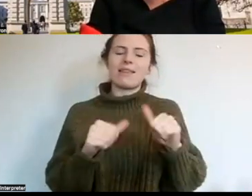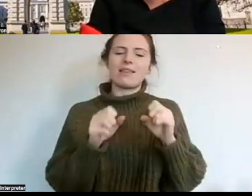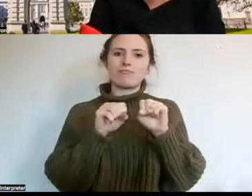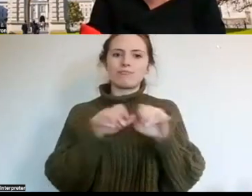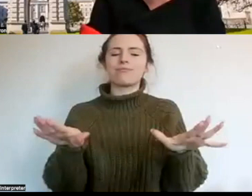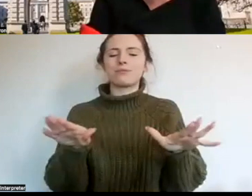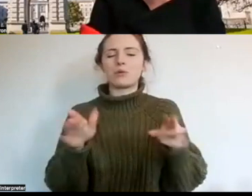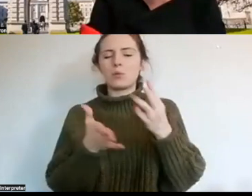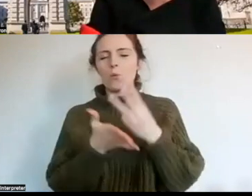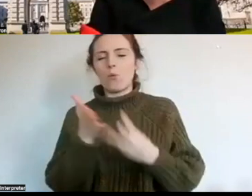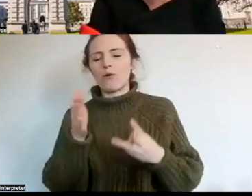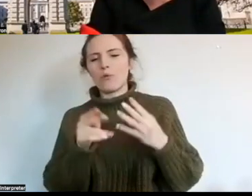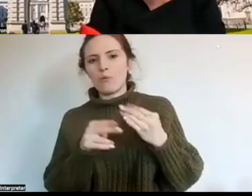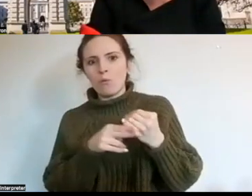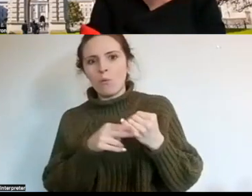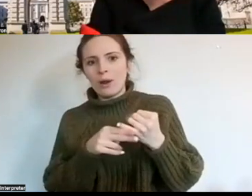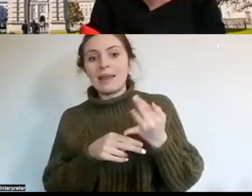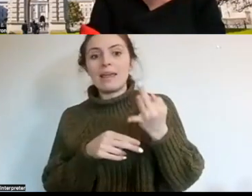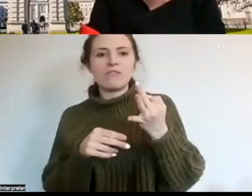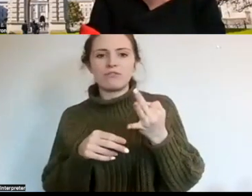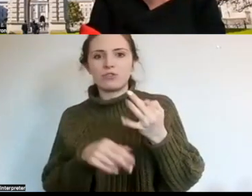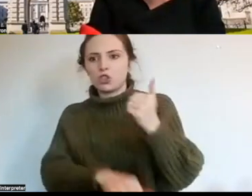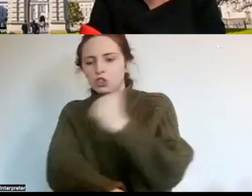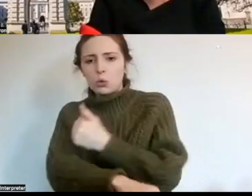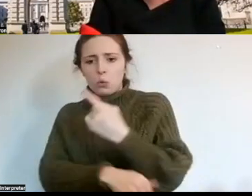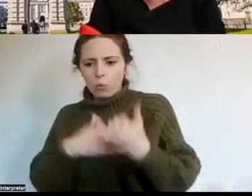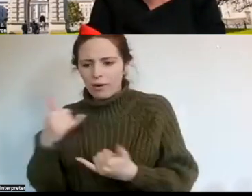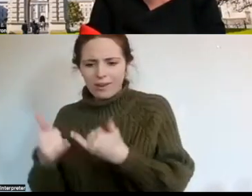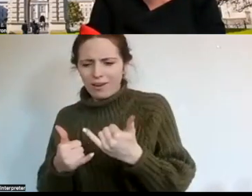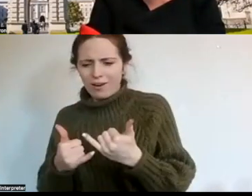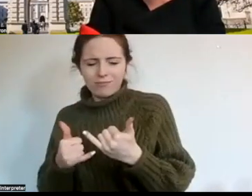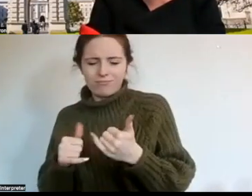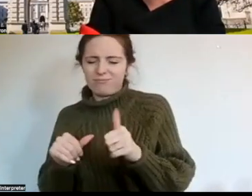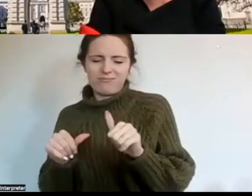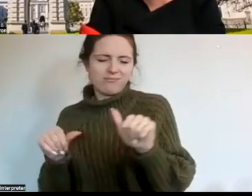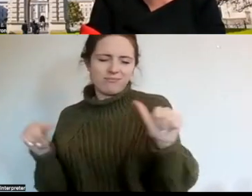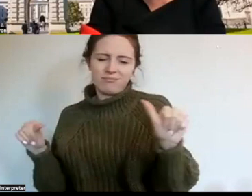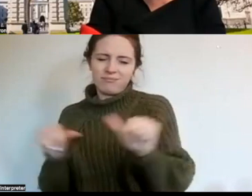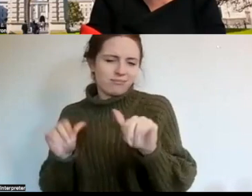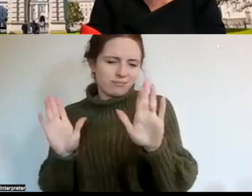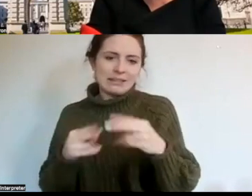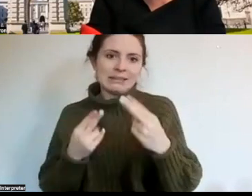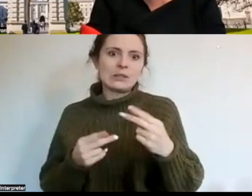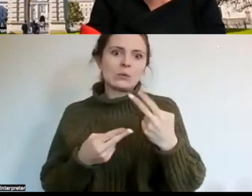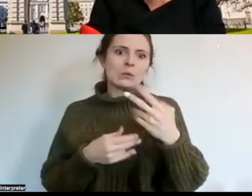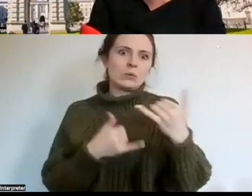we would have, you know, if we stuck to the 1 year timeline, we would have had a much inferior product. So it was great.